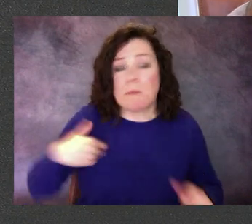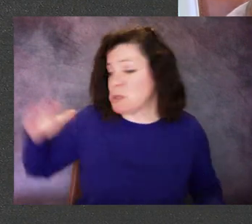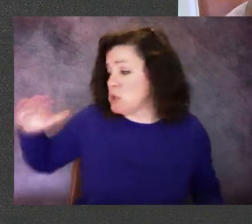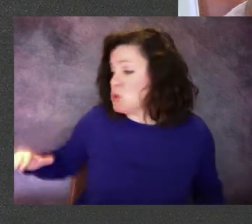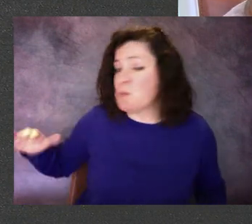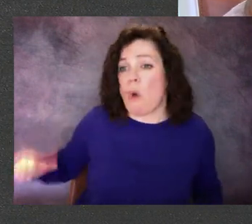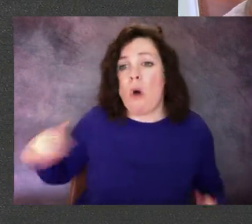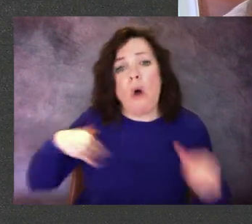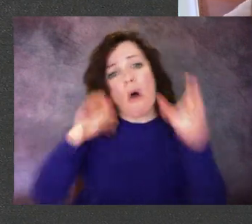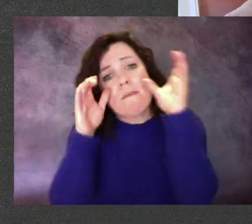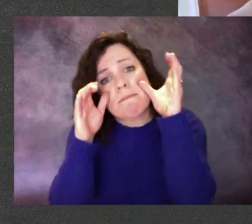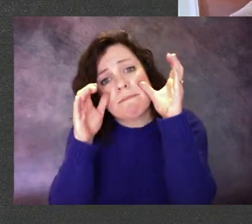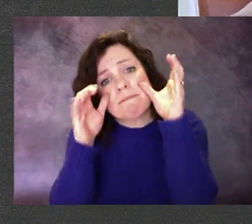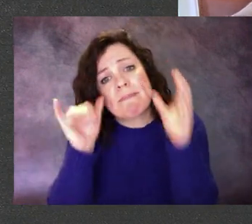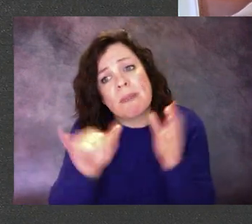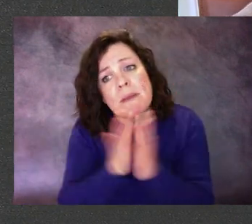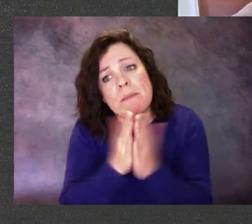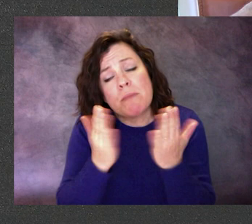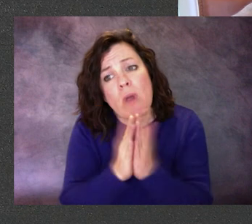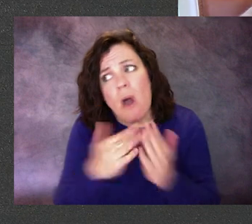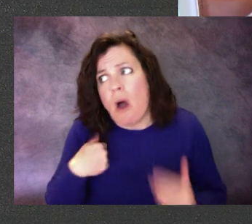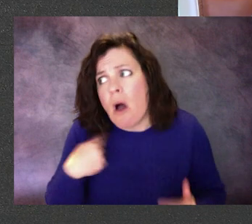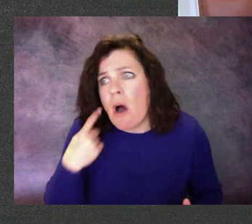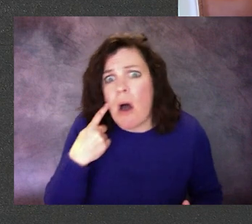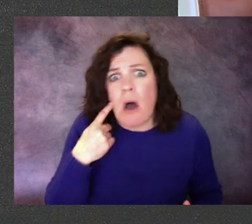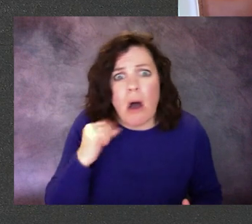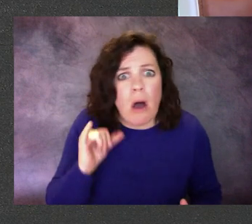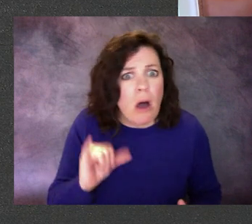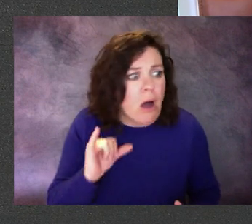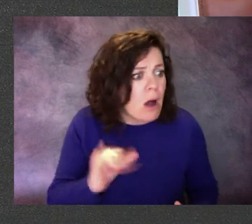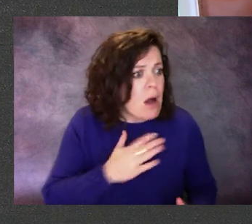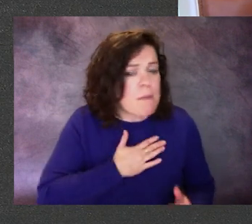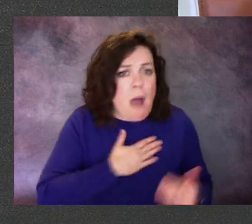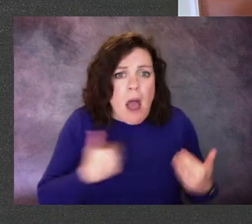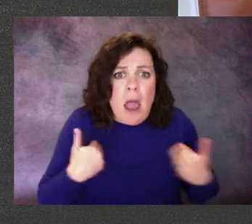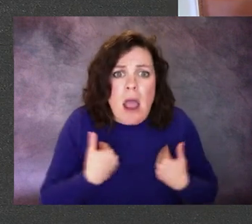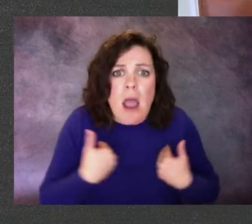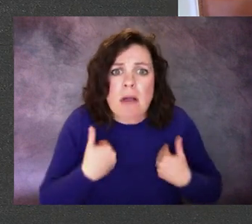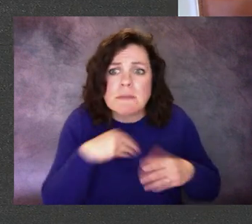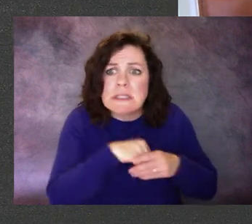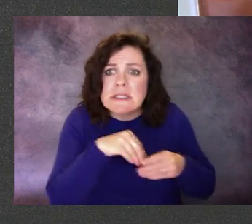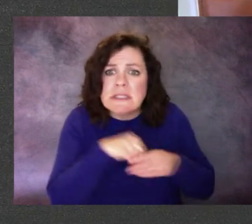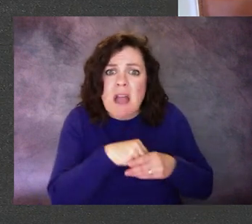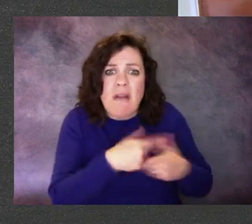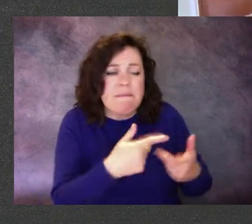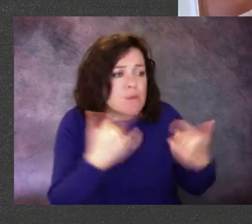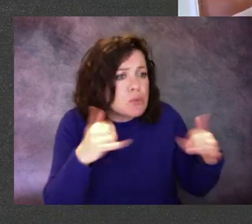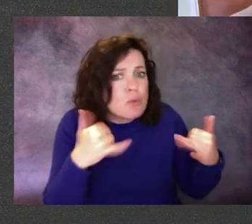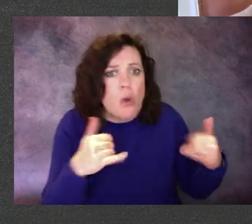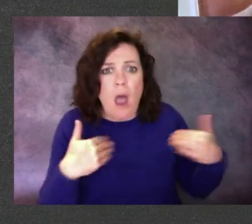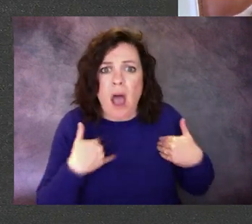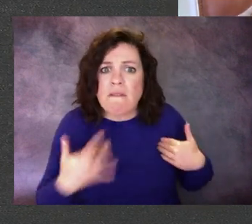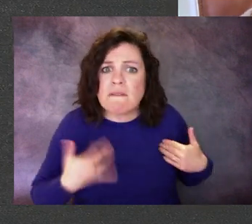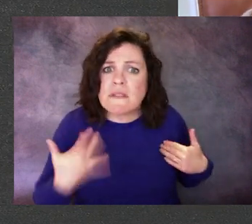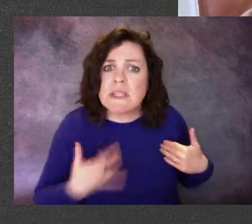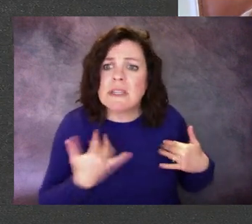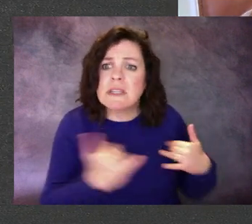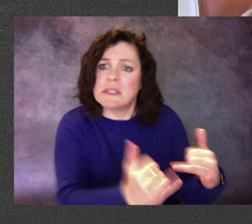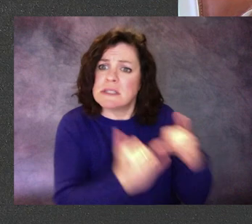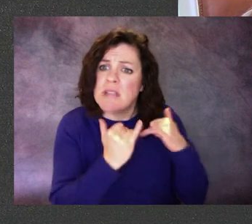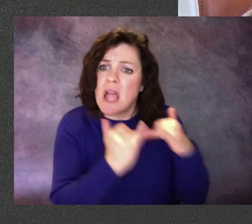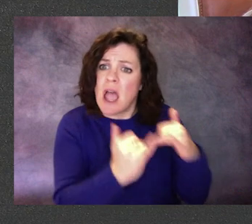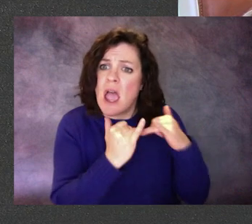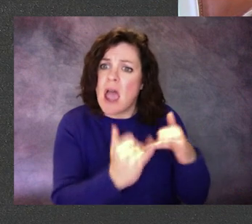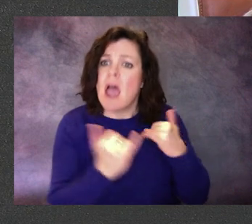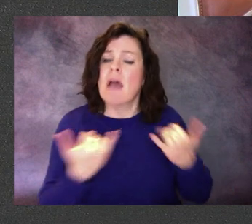girl, it made me realize that my toys do have feelings just like me. Ever since then, I